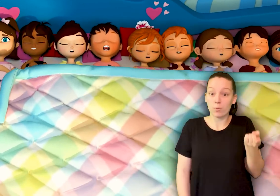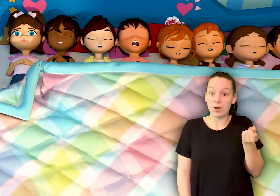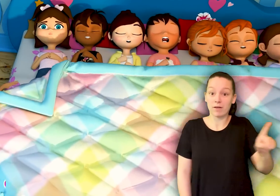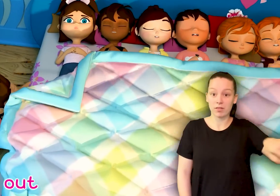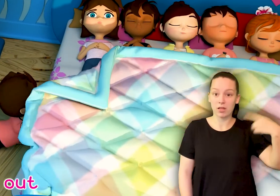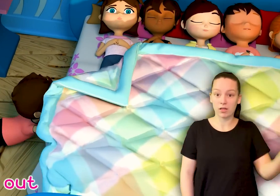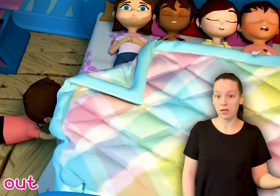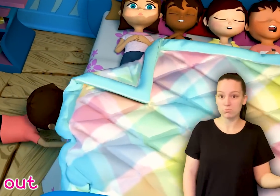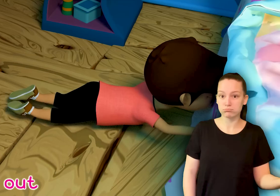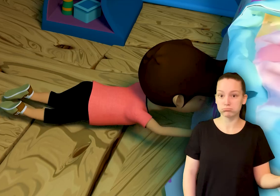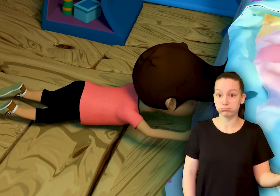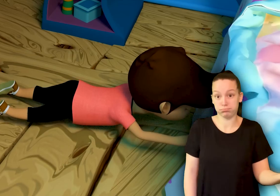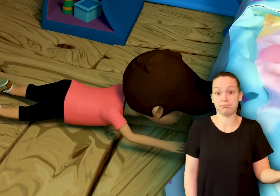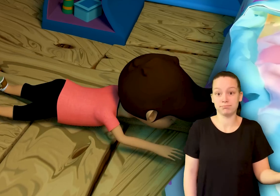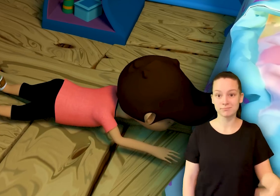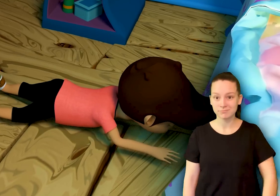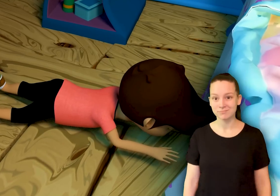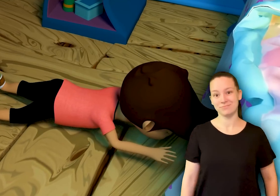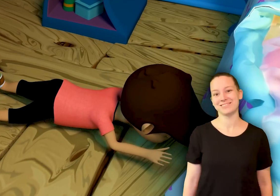over and one fell